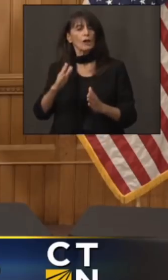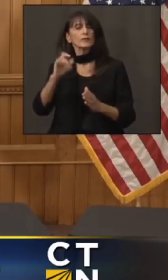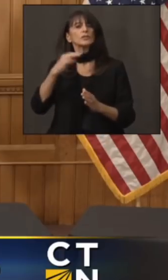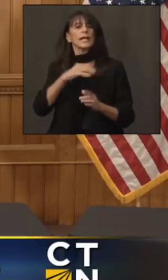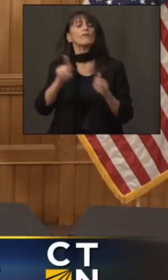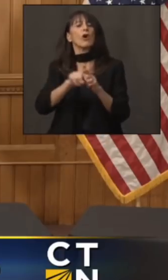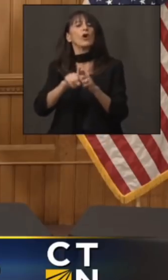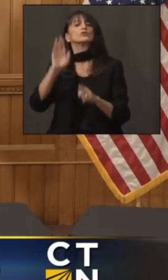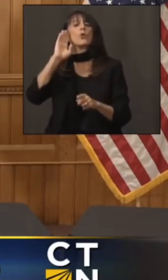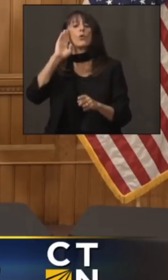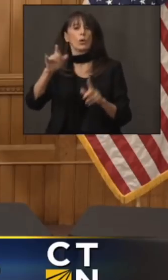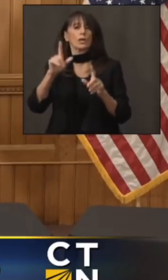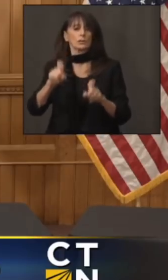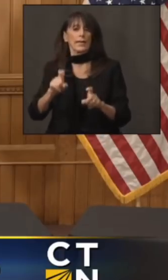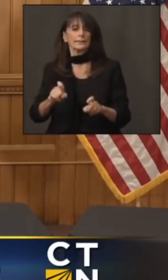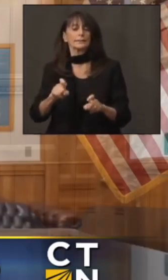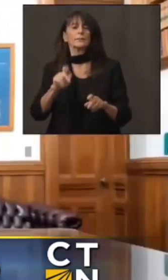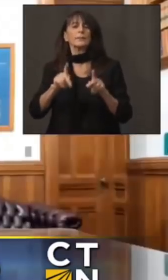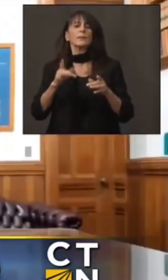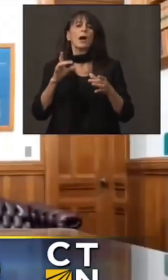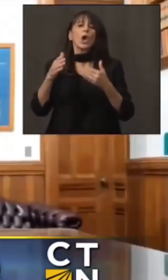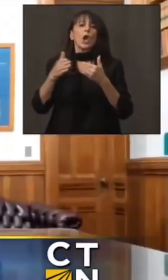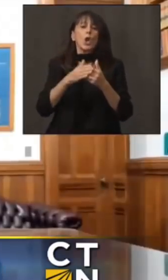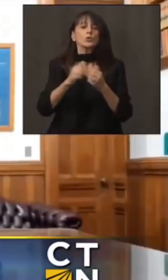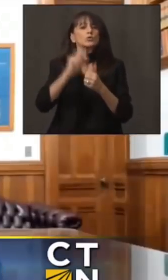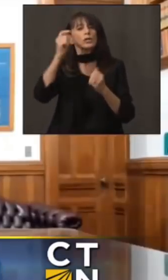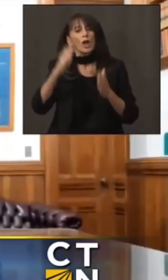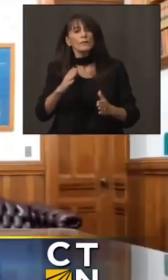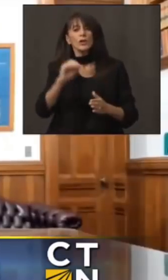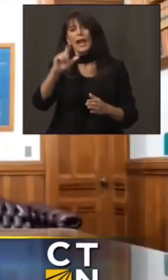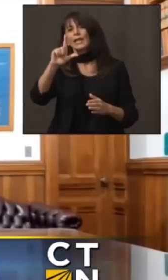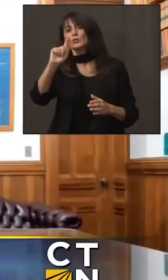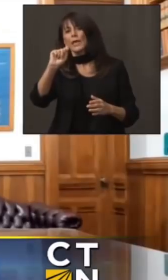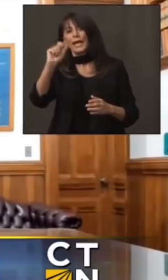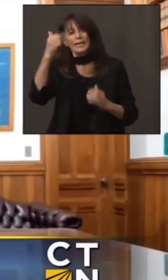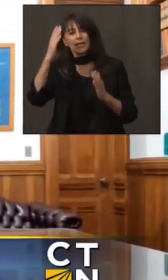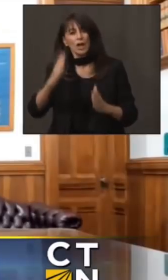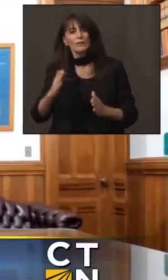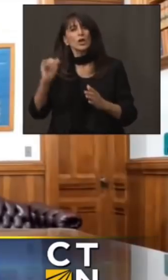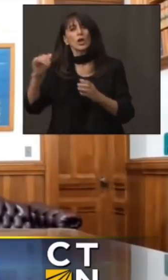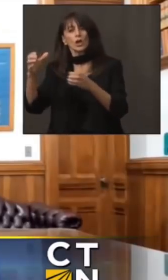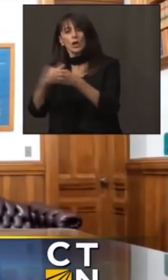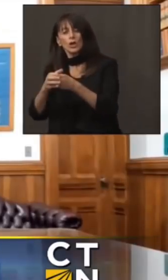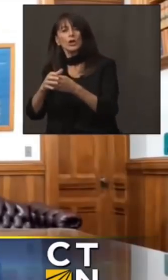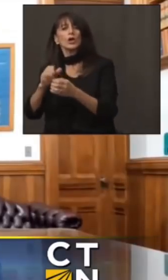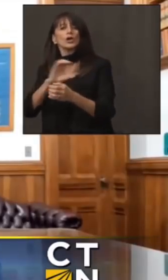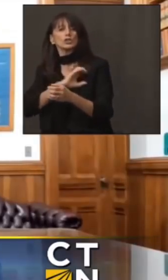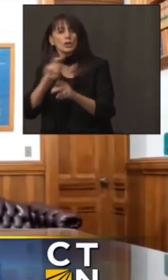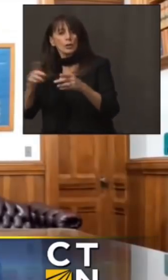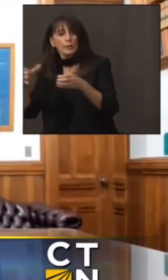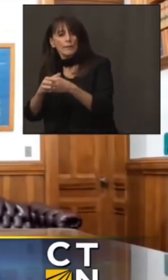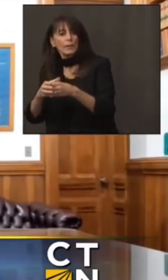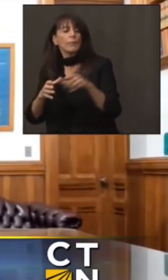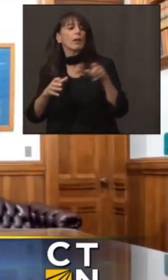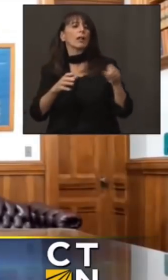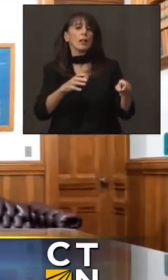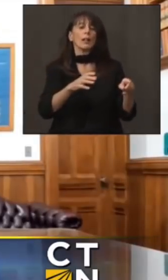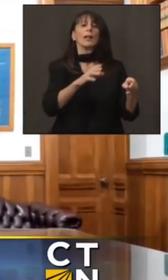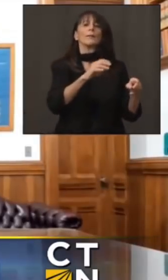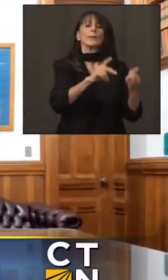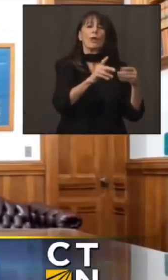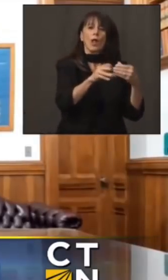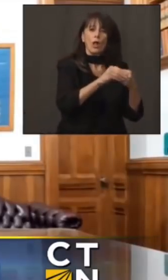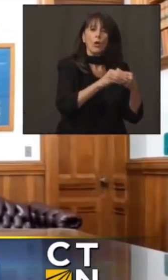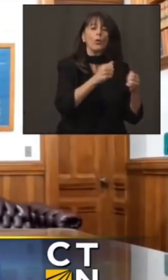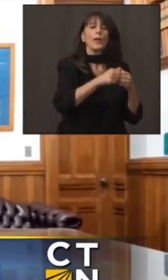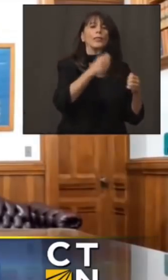the Lieutenant Governor on a day-to-day basis, and including her security detail, will be a part of this testing protocol that we'll